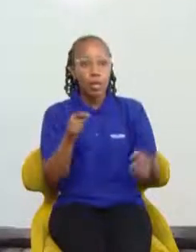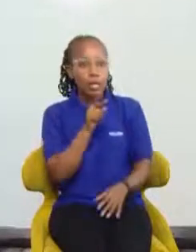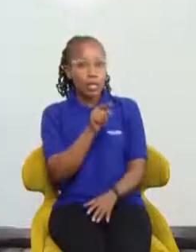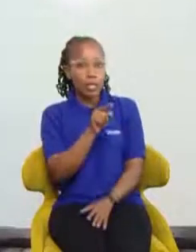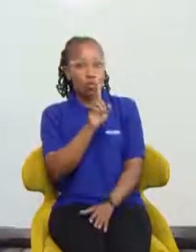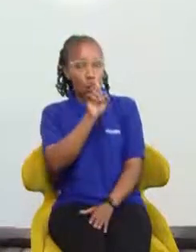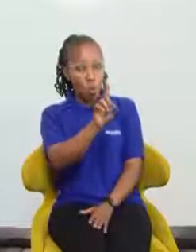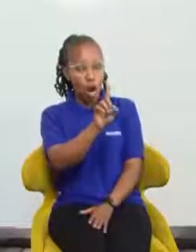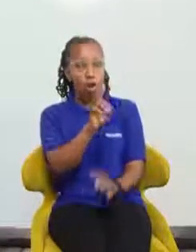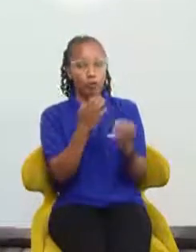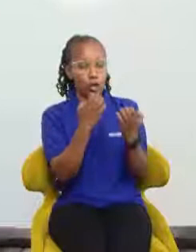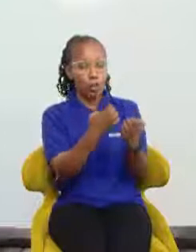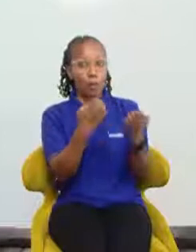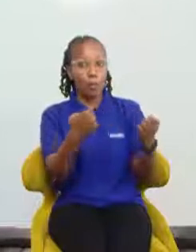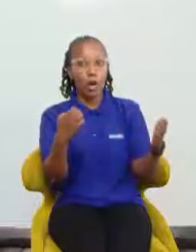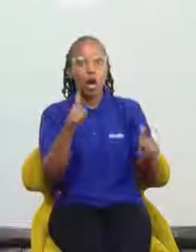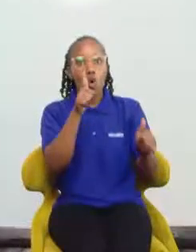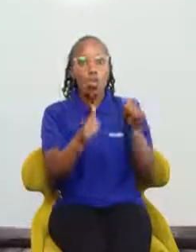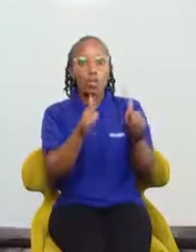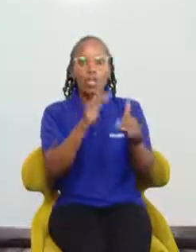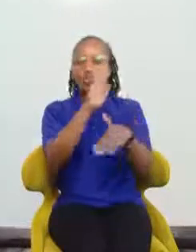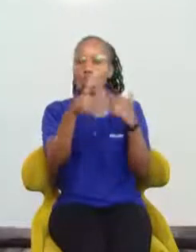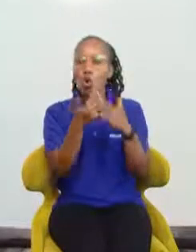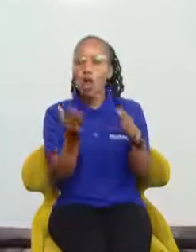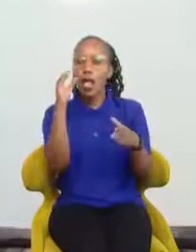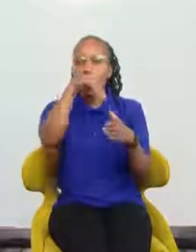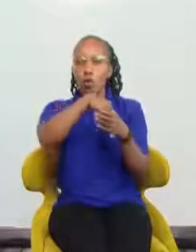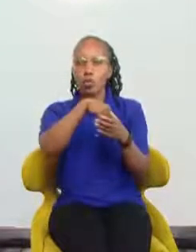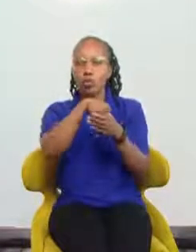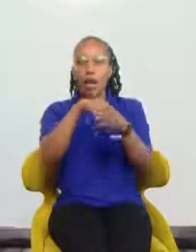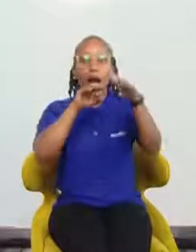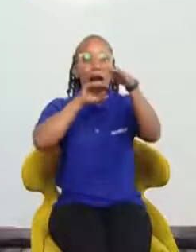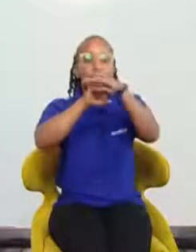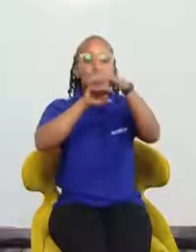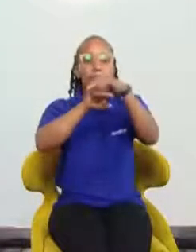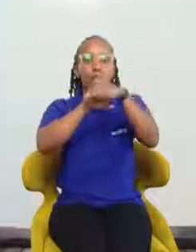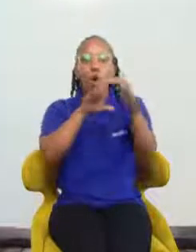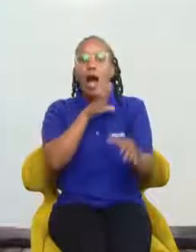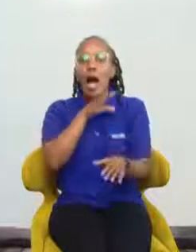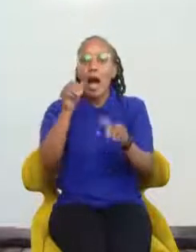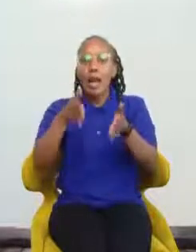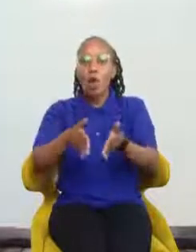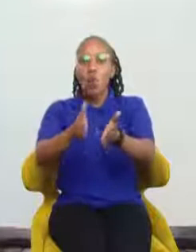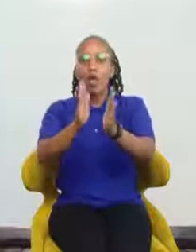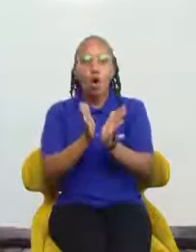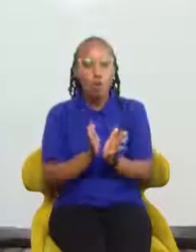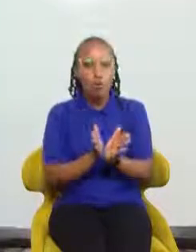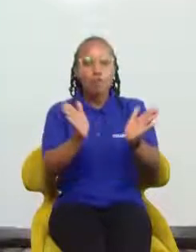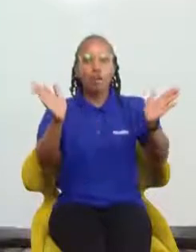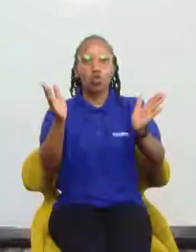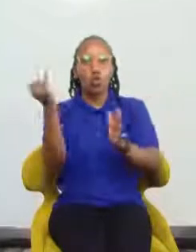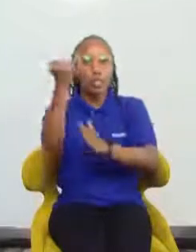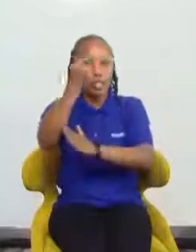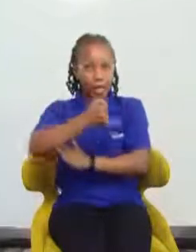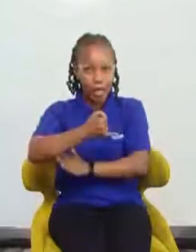devices which we would call inclusive, accessible, and a model of universal design. Why do I